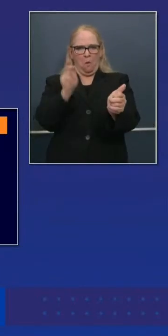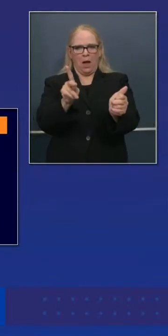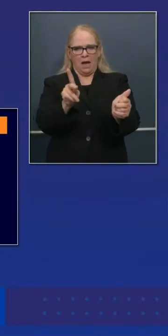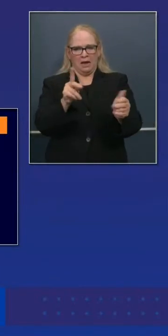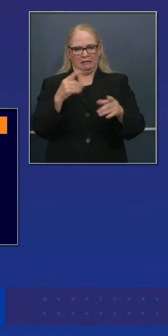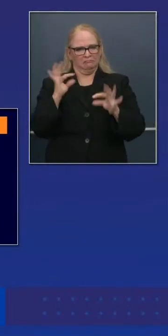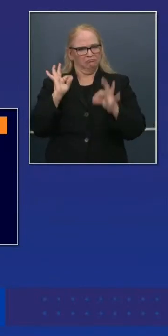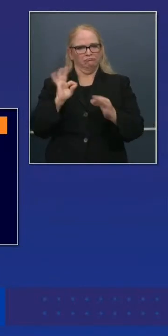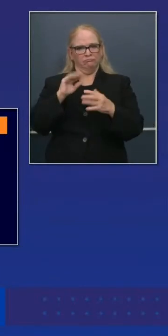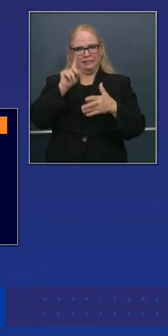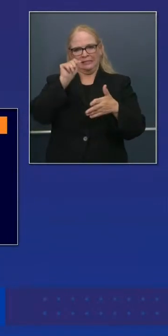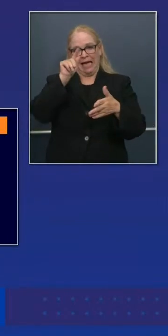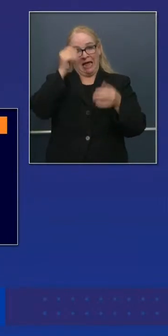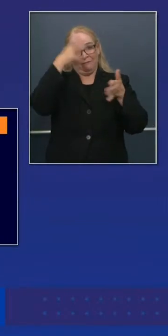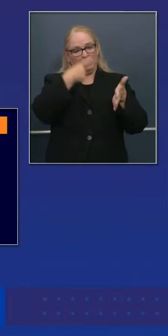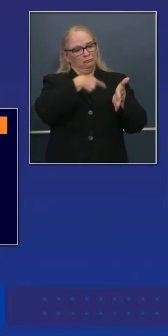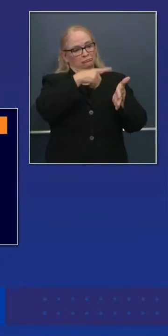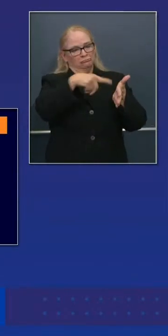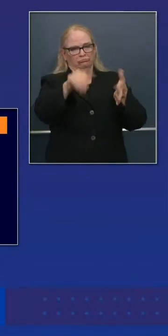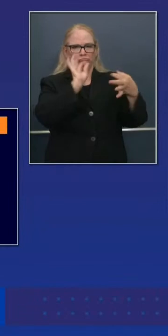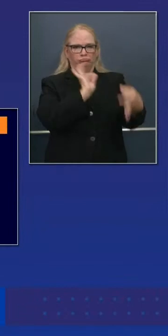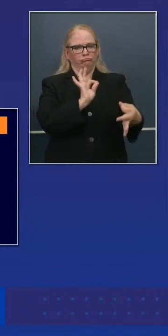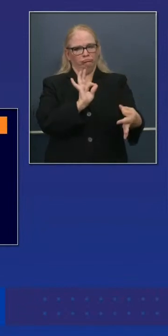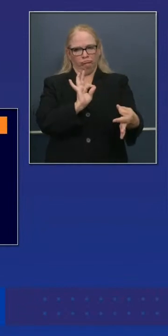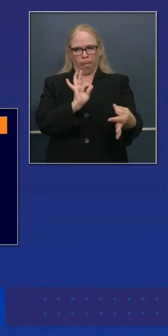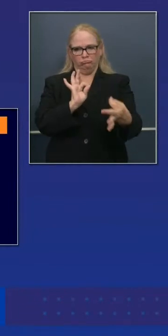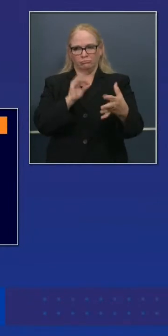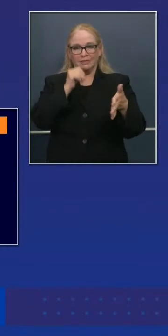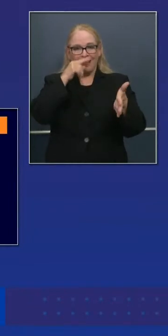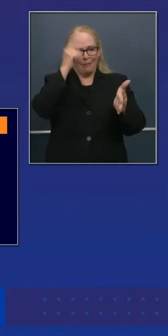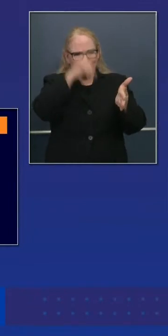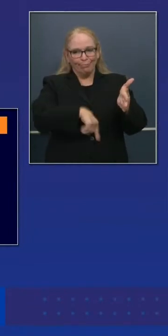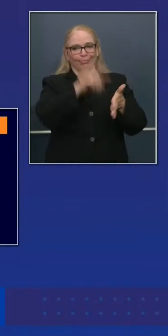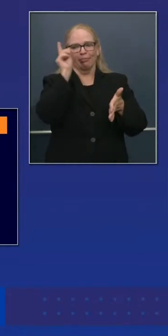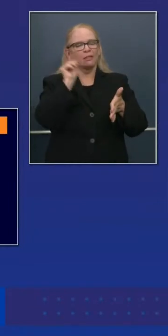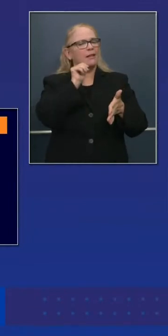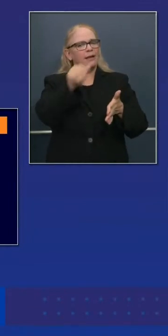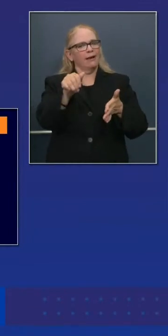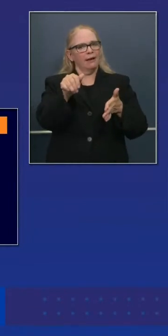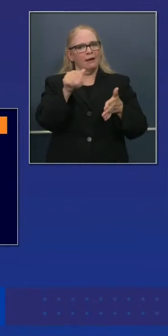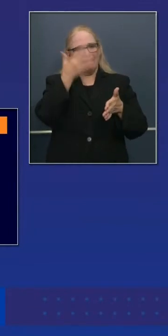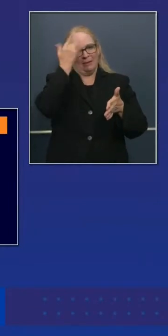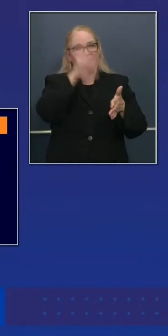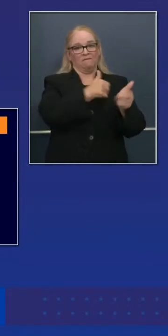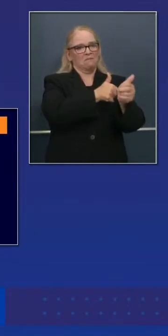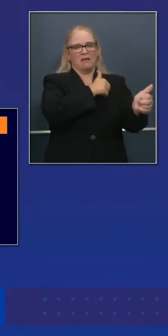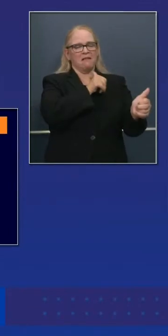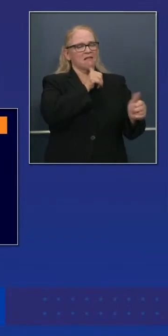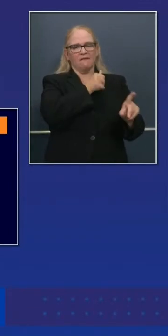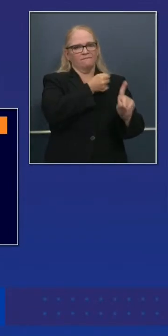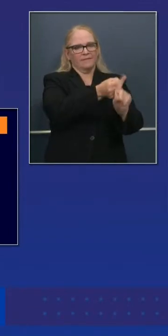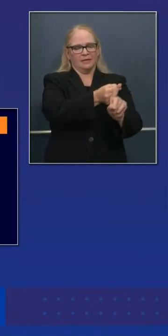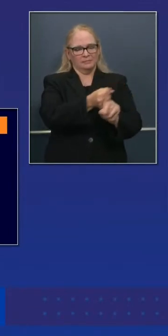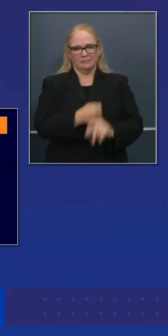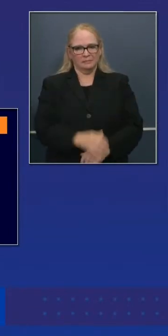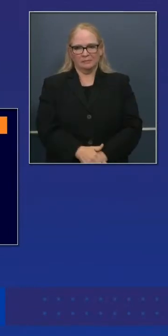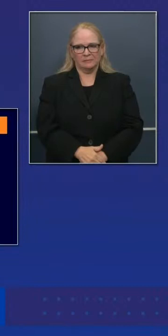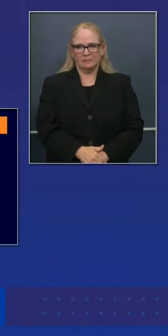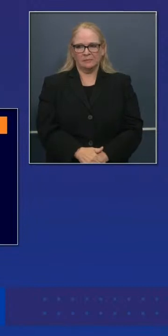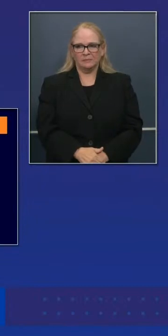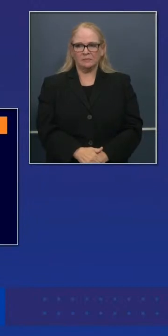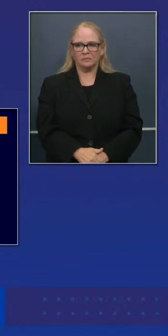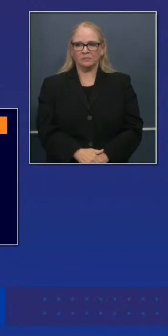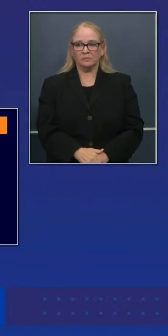hearing that from counties as well, but the numbers at the statewide basis and the aggregate will only reinforce that as well. But the number we have here,